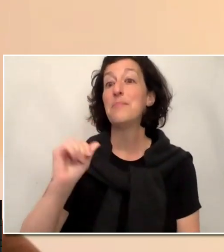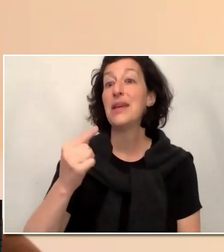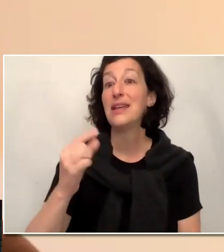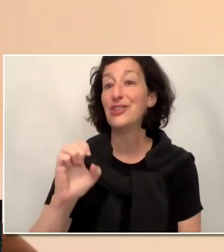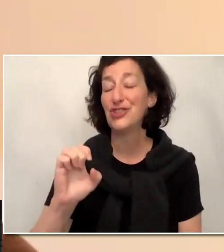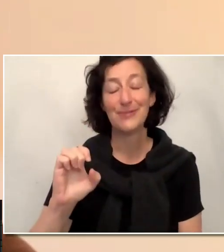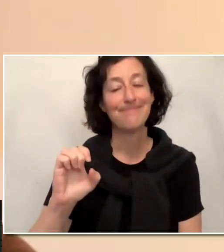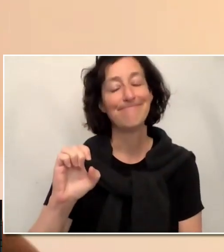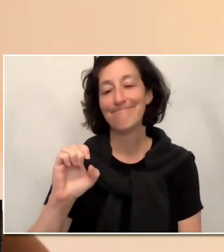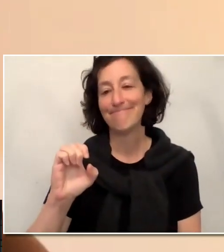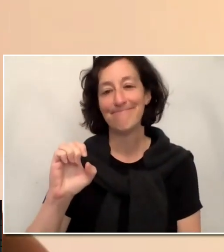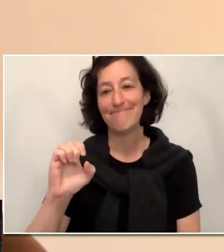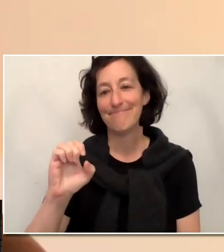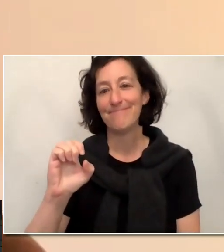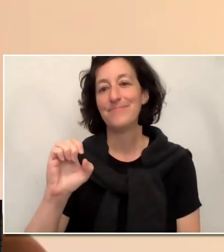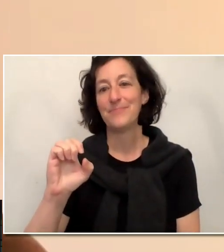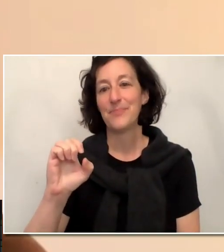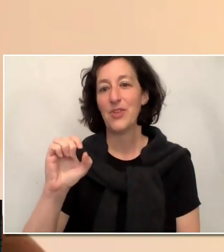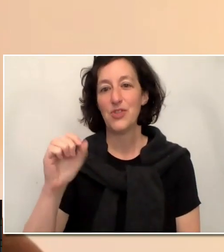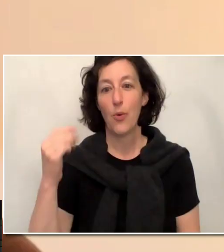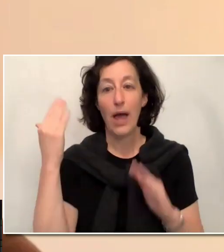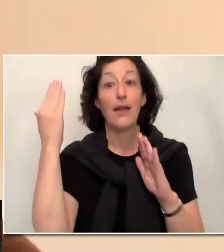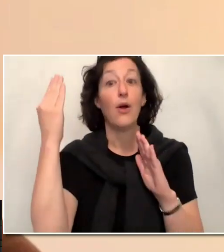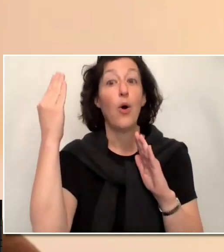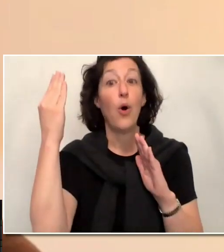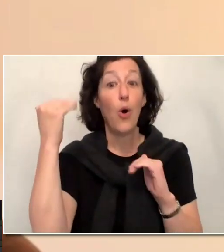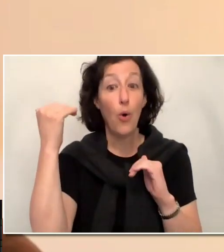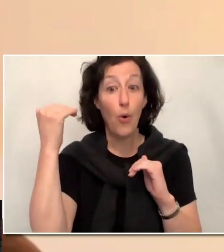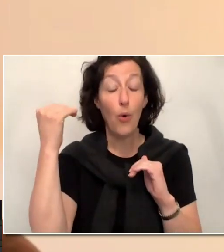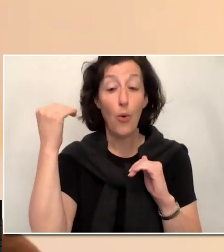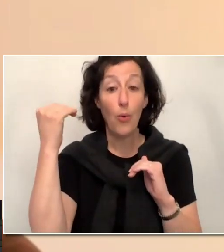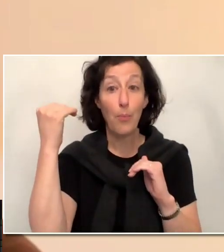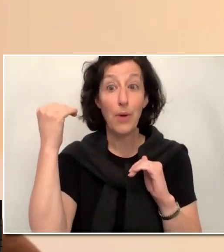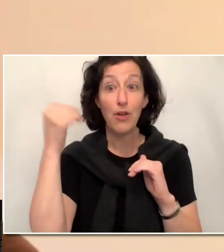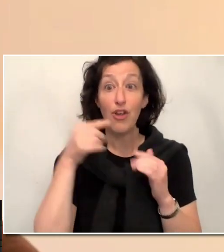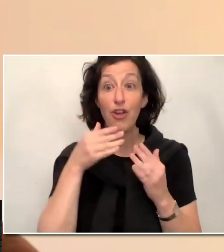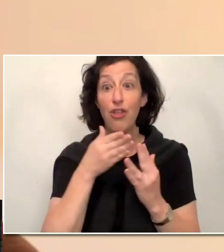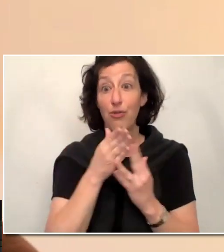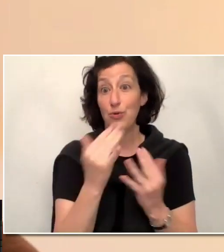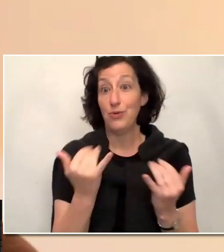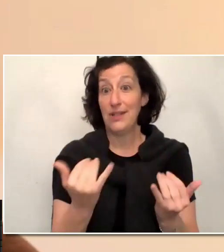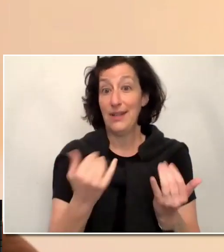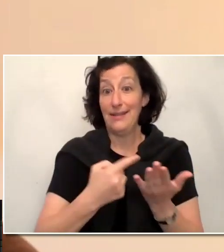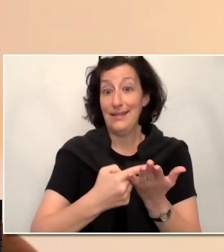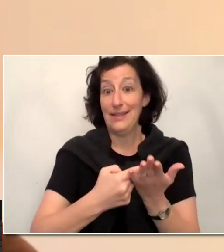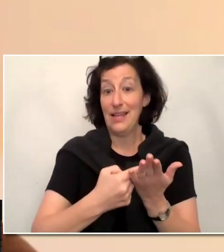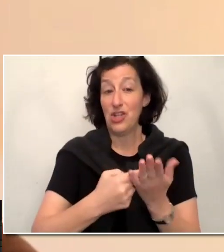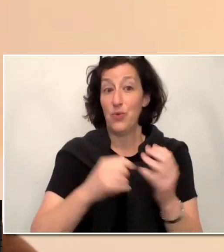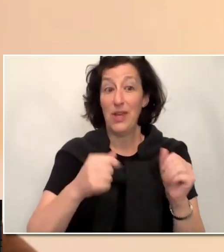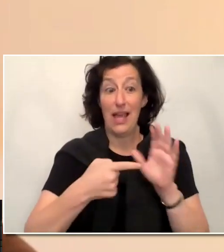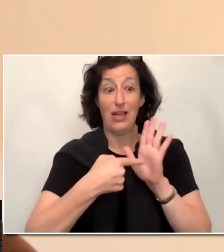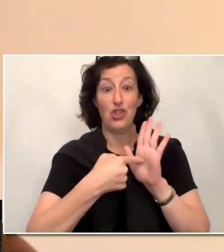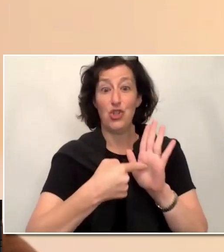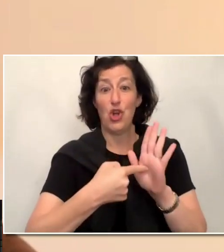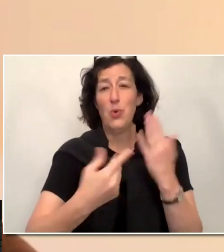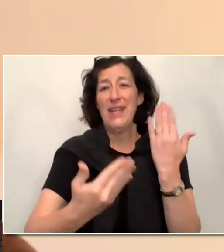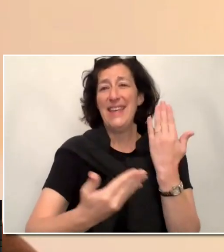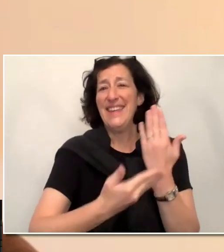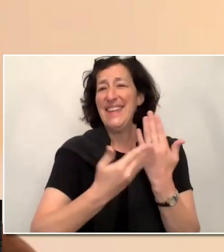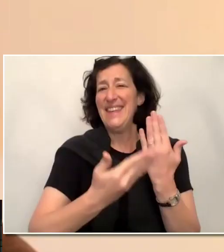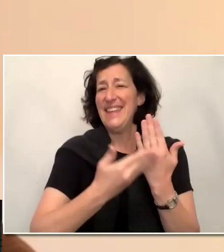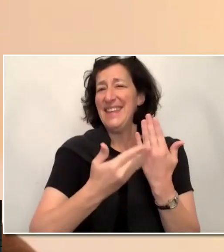And so we're hoping by this discussion is that we can show people some easy